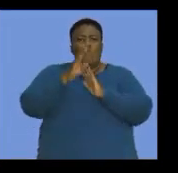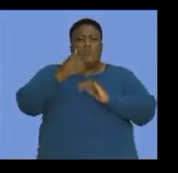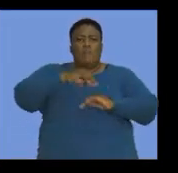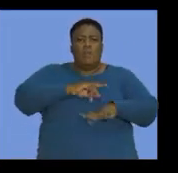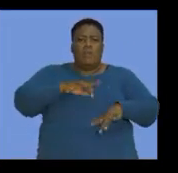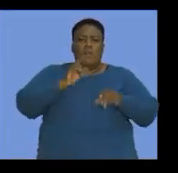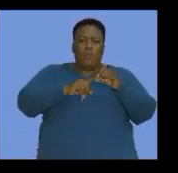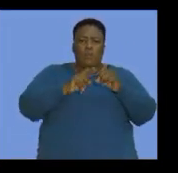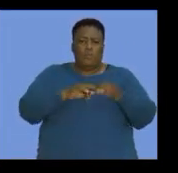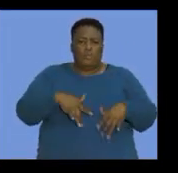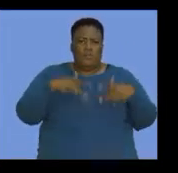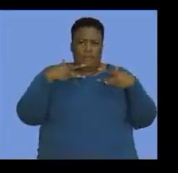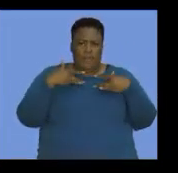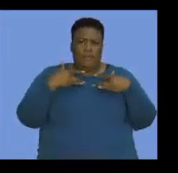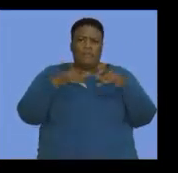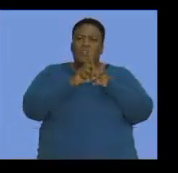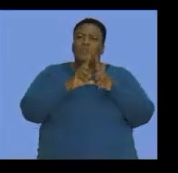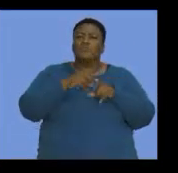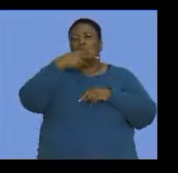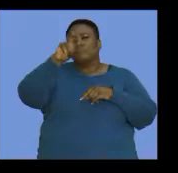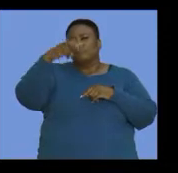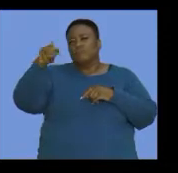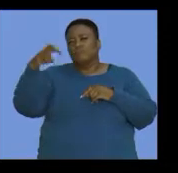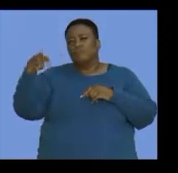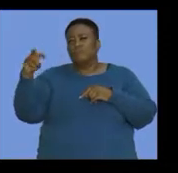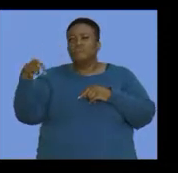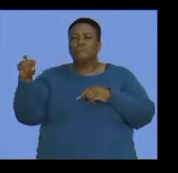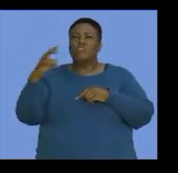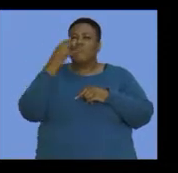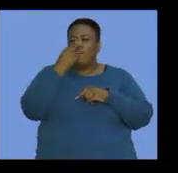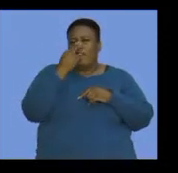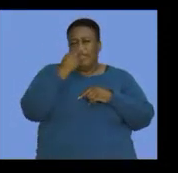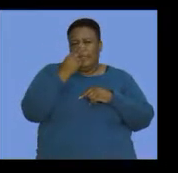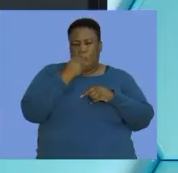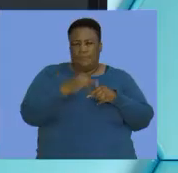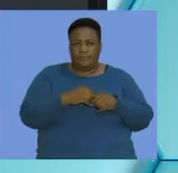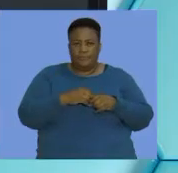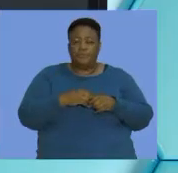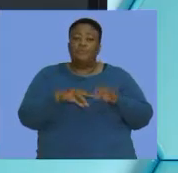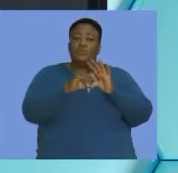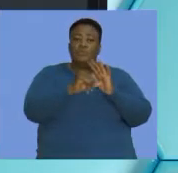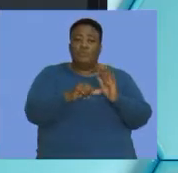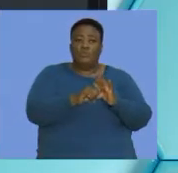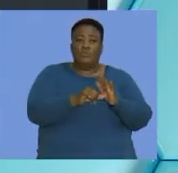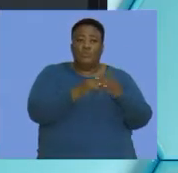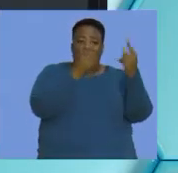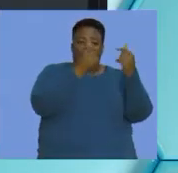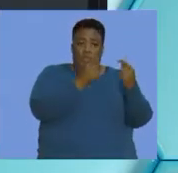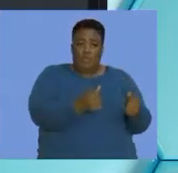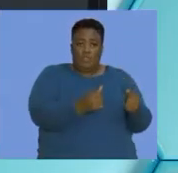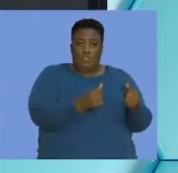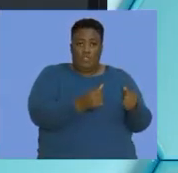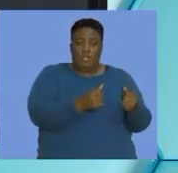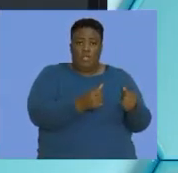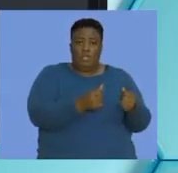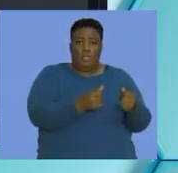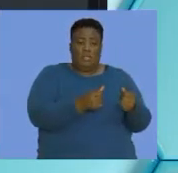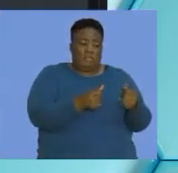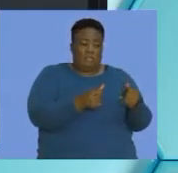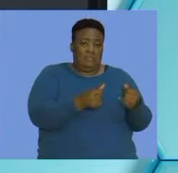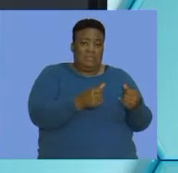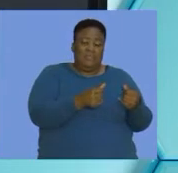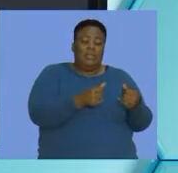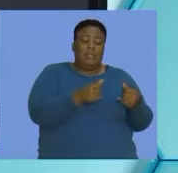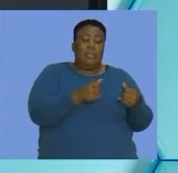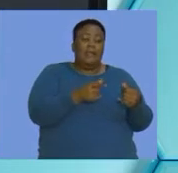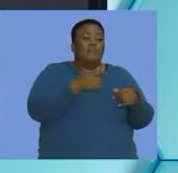of recreation and ecotourism. And so that's an essential part of the country's financial incentives